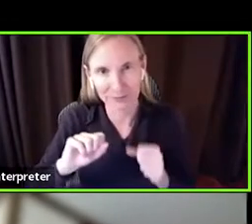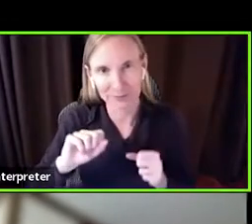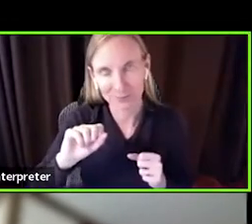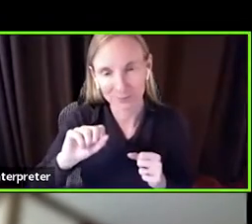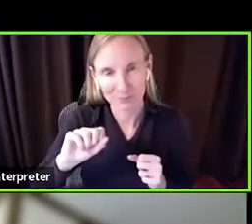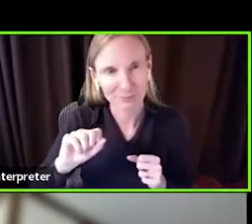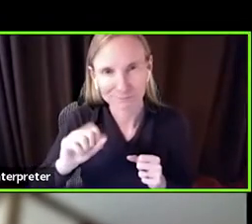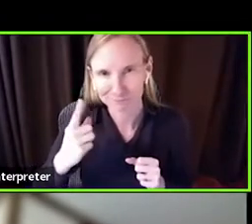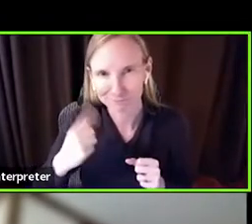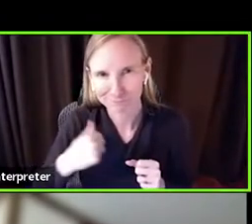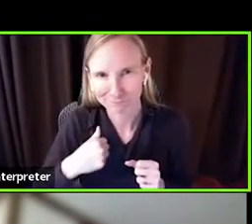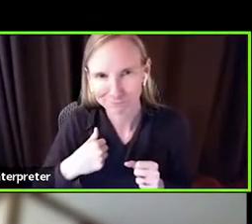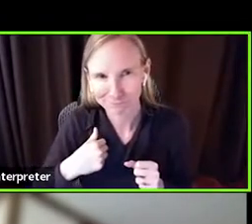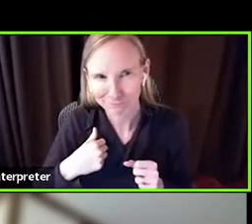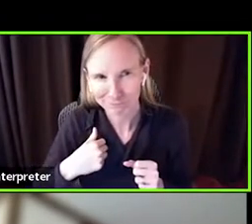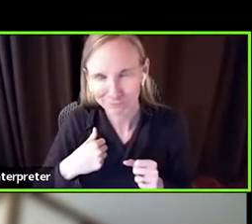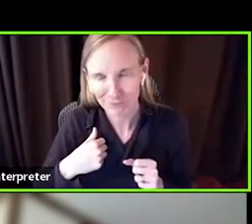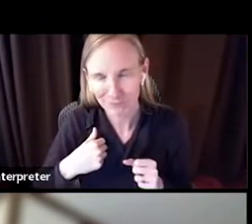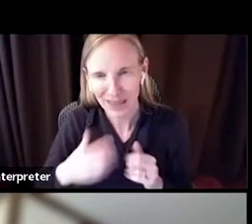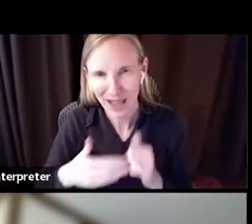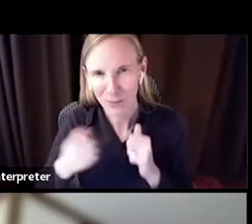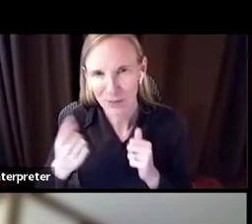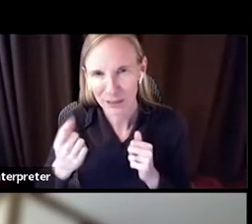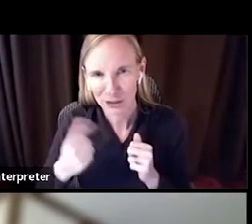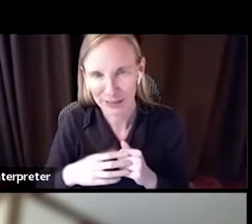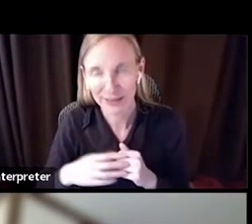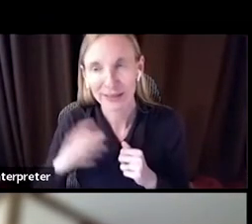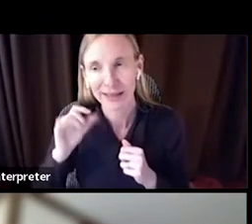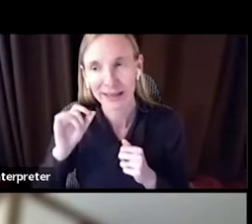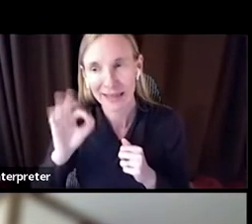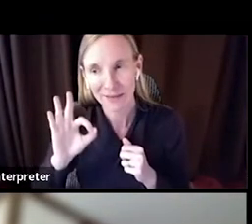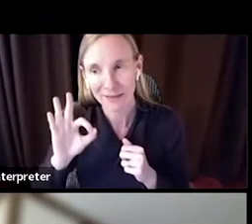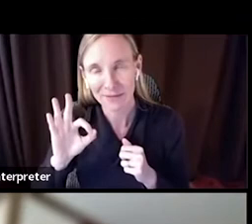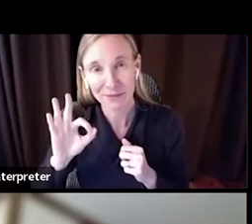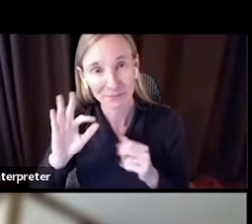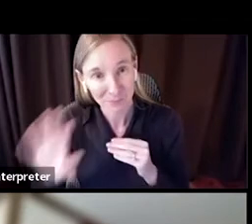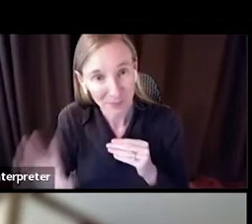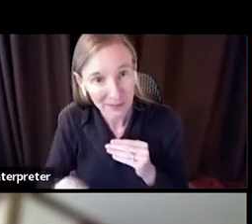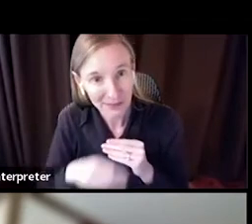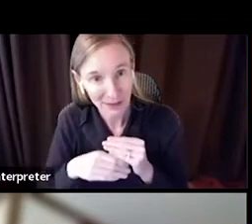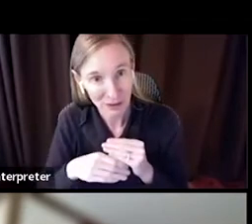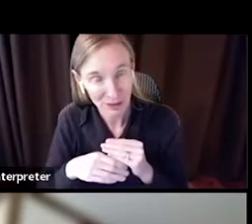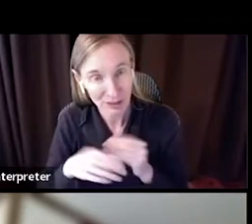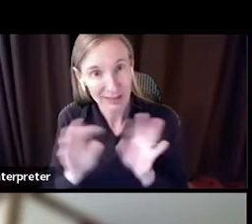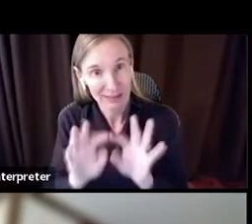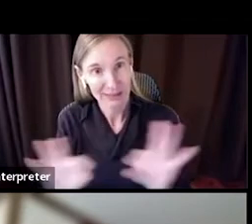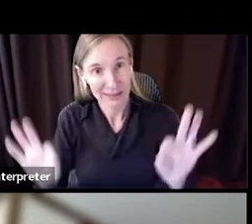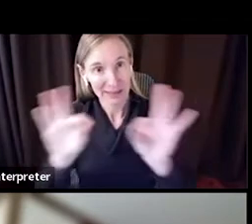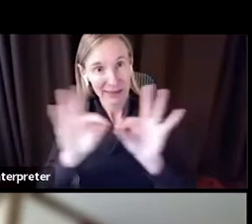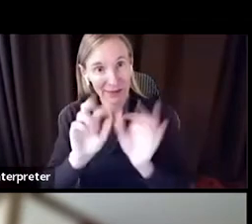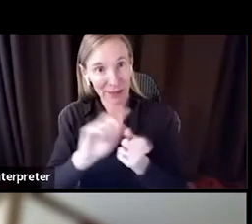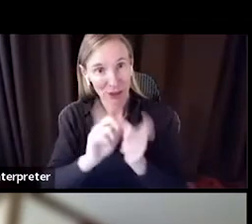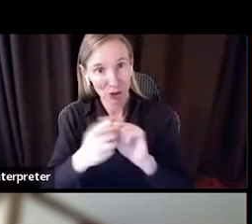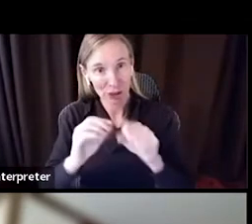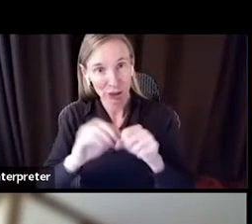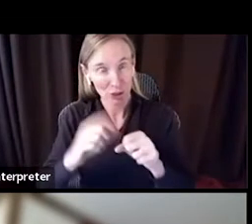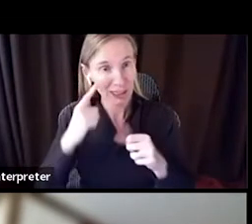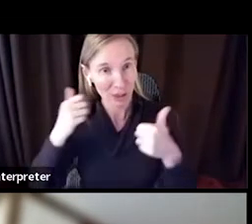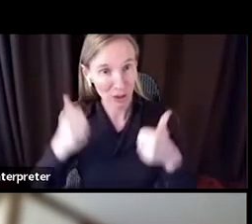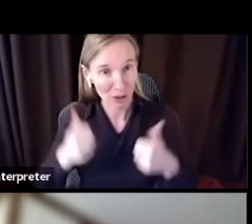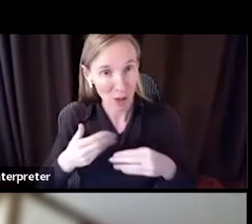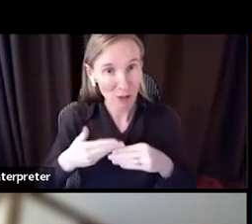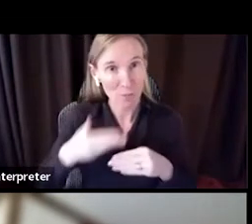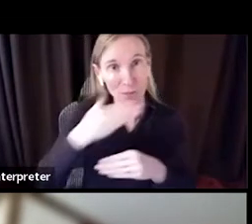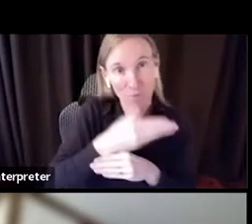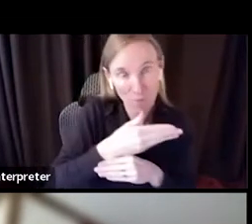I want to make sure I understand that if there was additional significant change in hearing loss before a 3-year